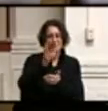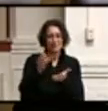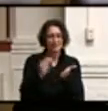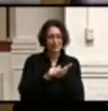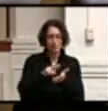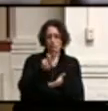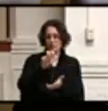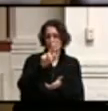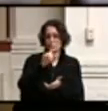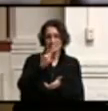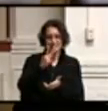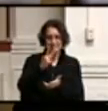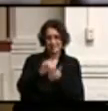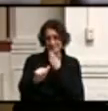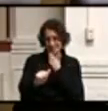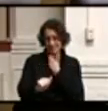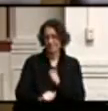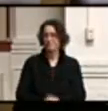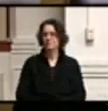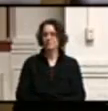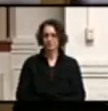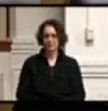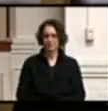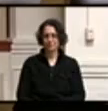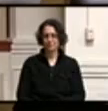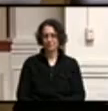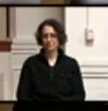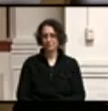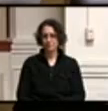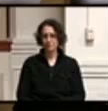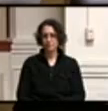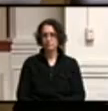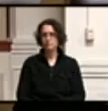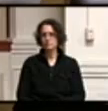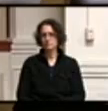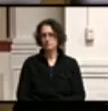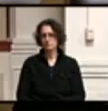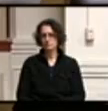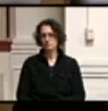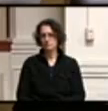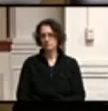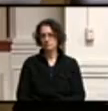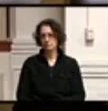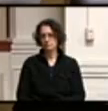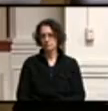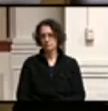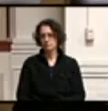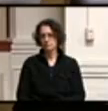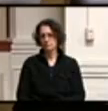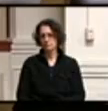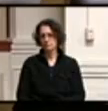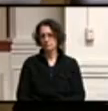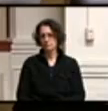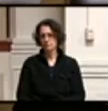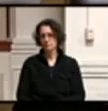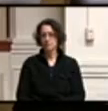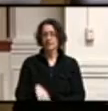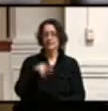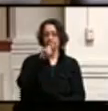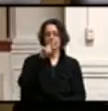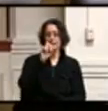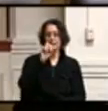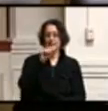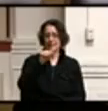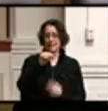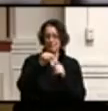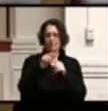$76,327. We have submitted a scope change, cost change request through VEM to